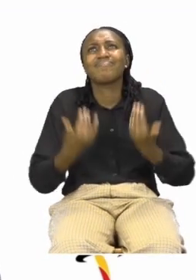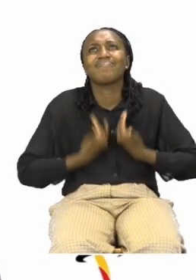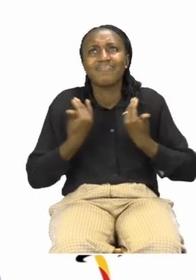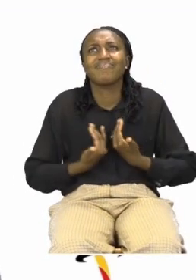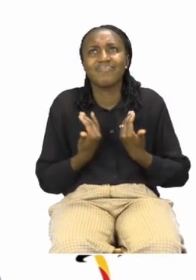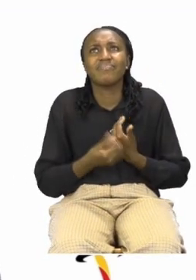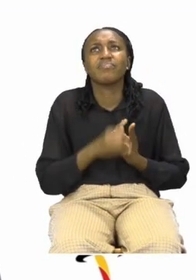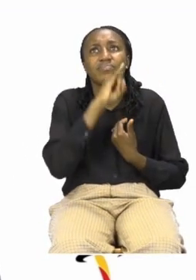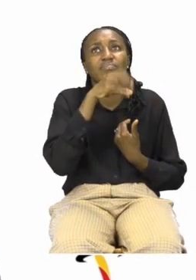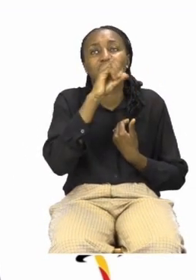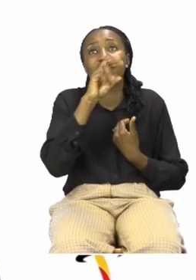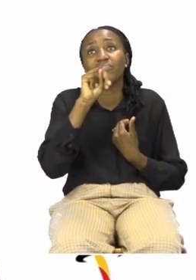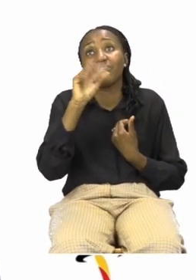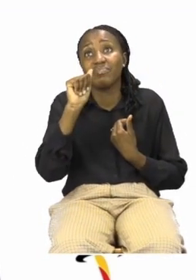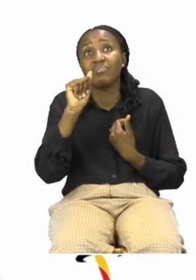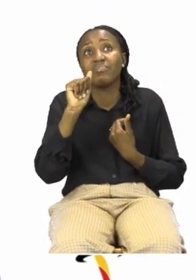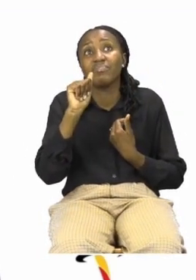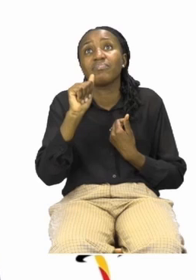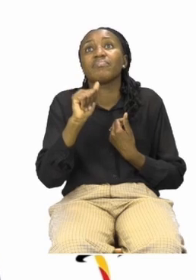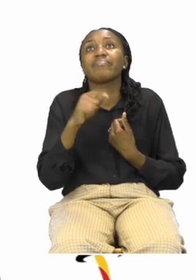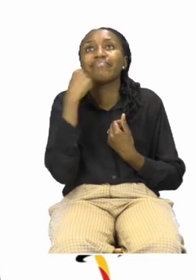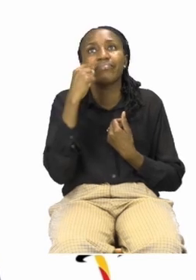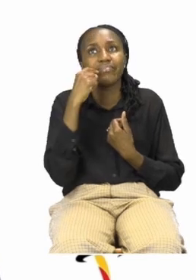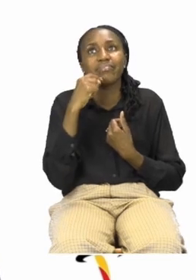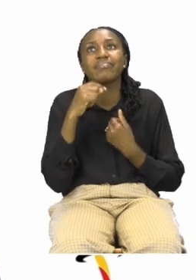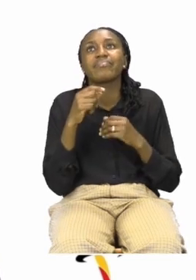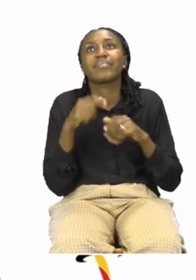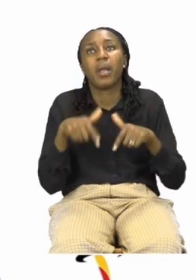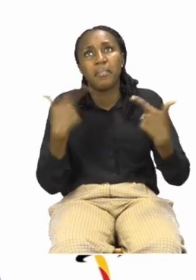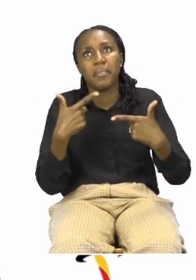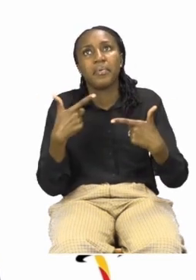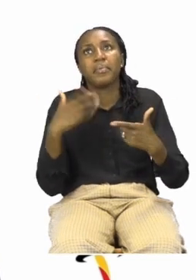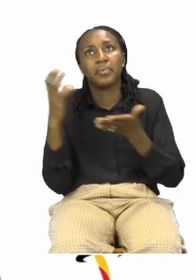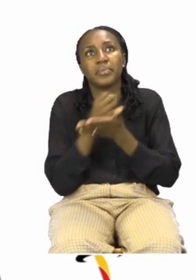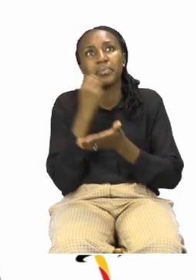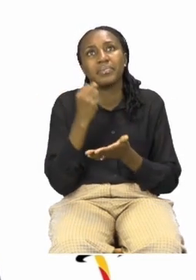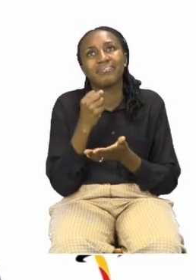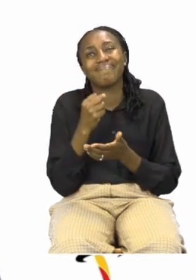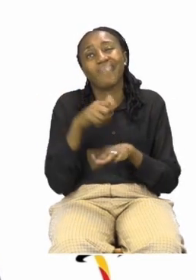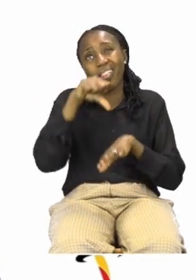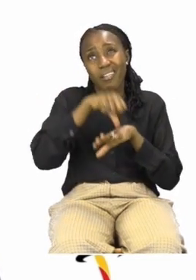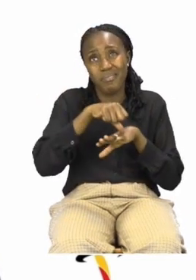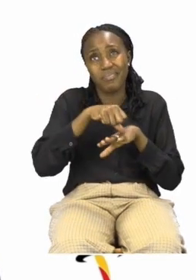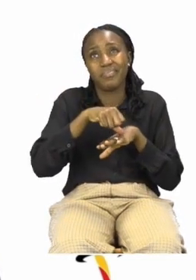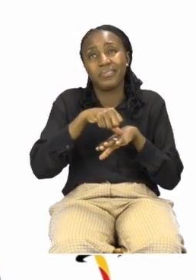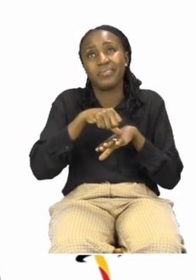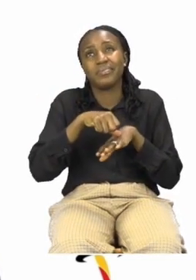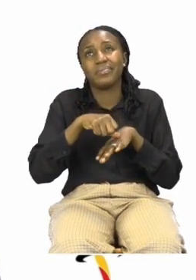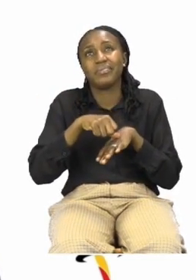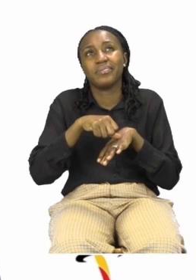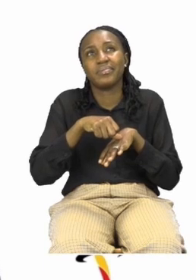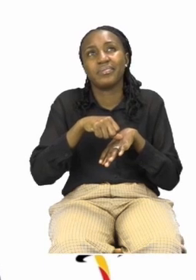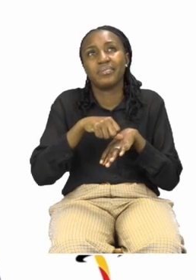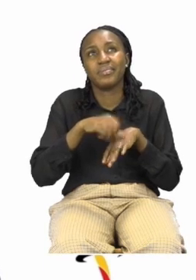remember 2018 Commonwealth Game, we brought a medal. Unfortunately, this time, at the Olympics, it was not so easy for him. But I talked to him. He told me,